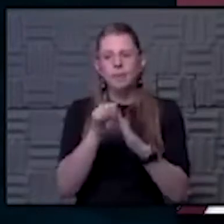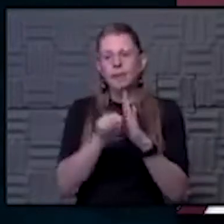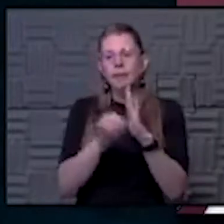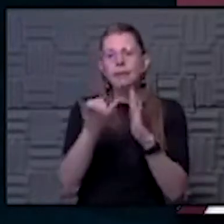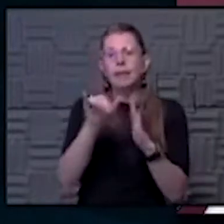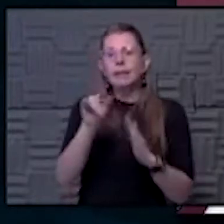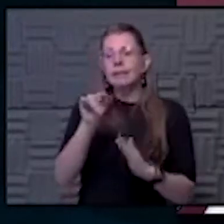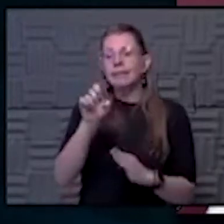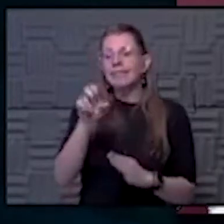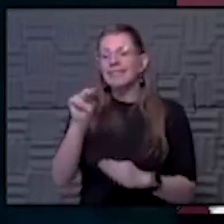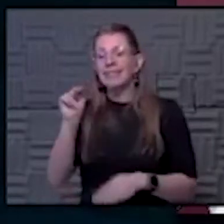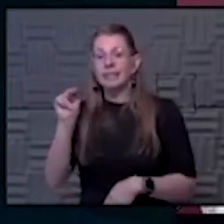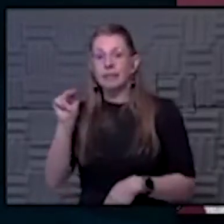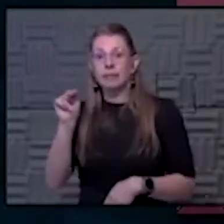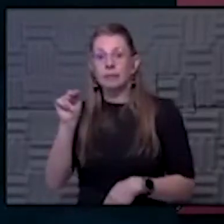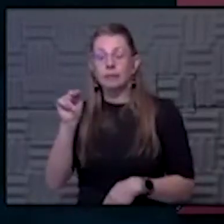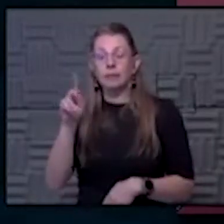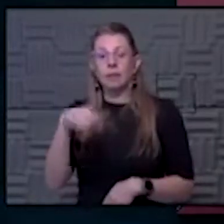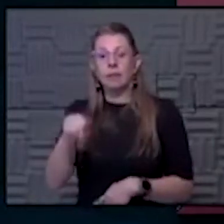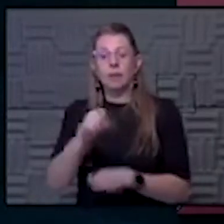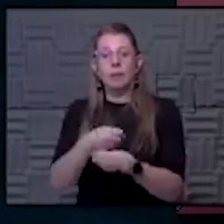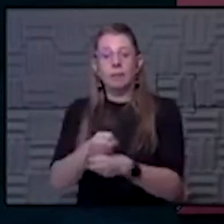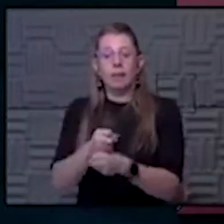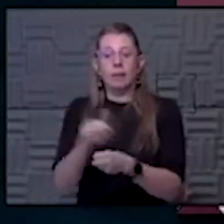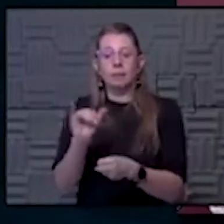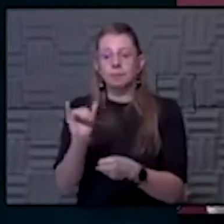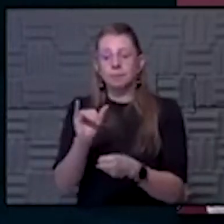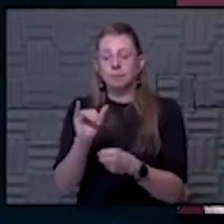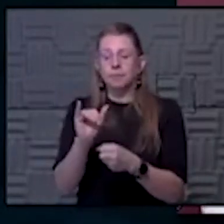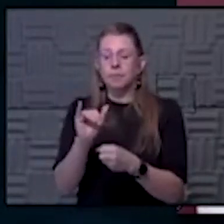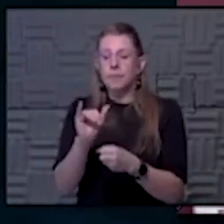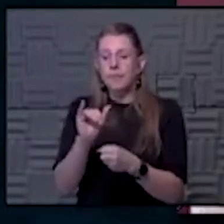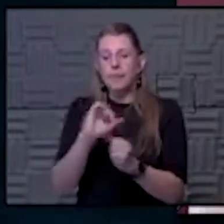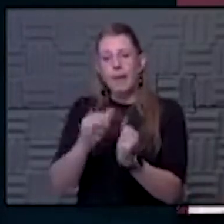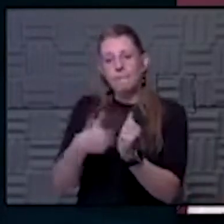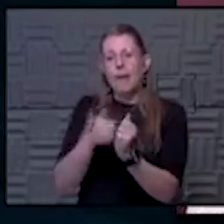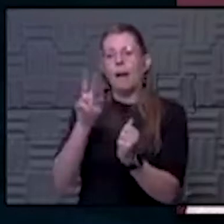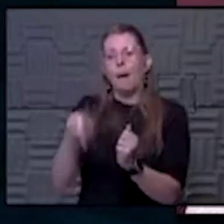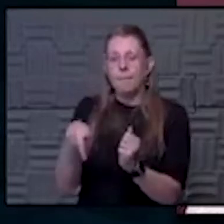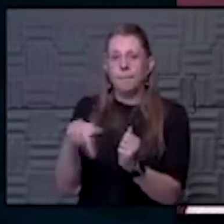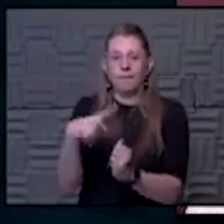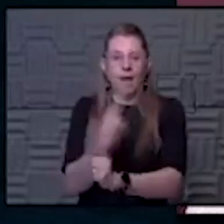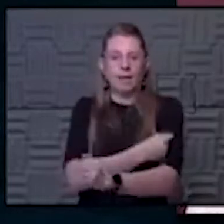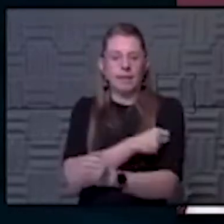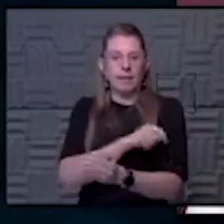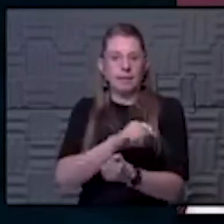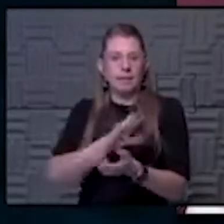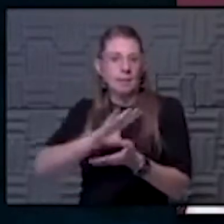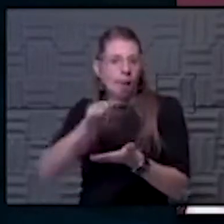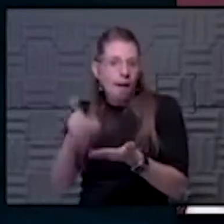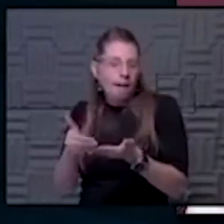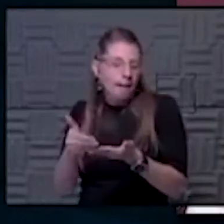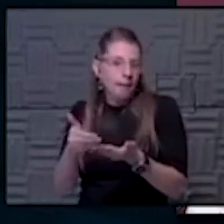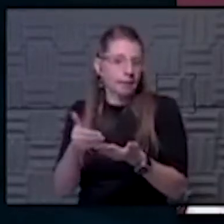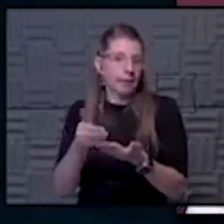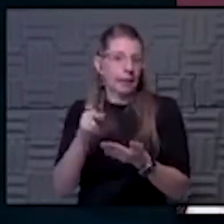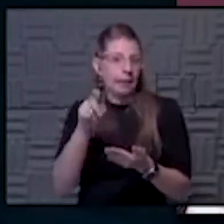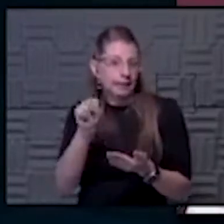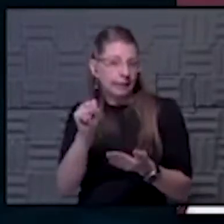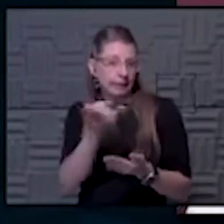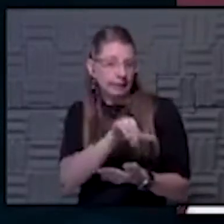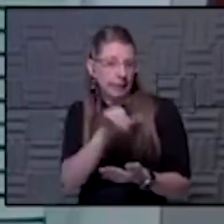have, are making like this backup vaccine supply. I'm wondering if Kansas has plans for maybe the